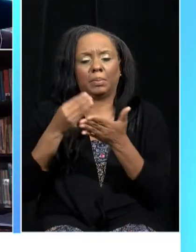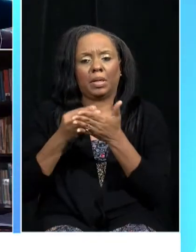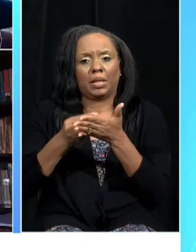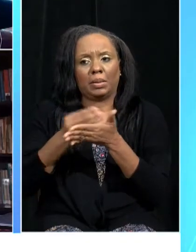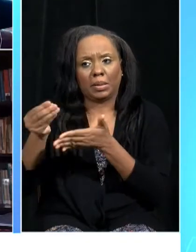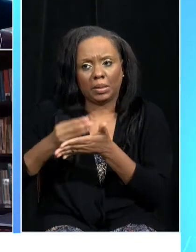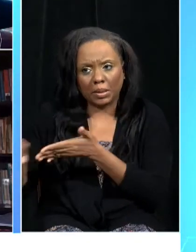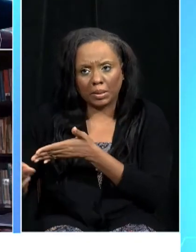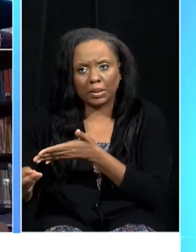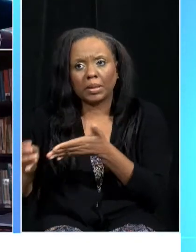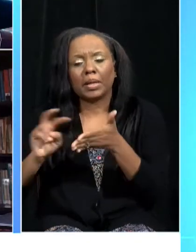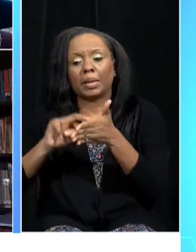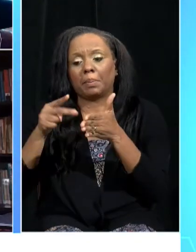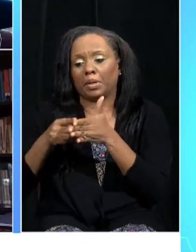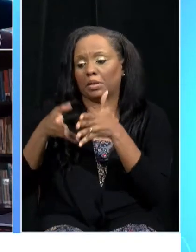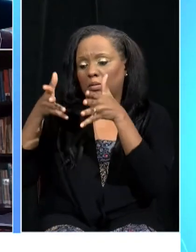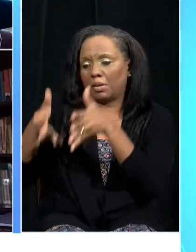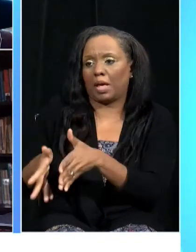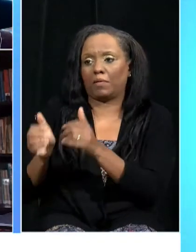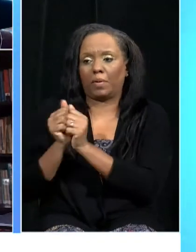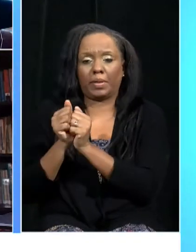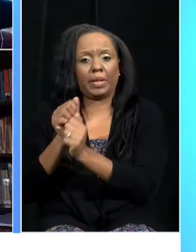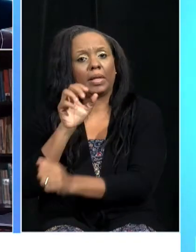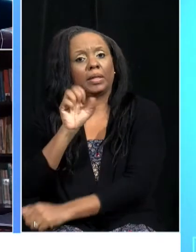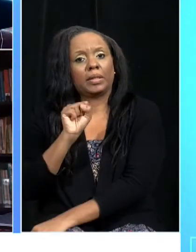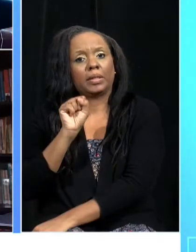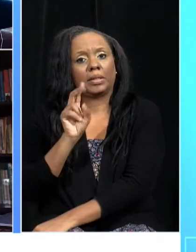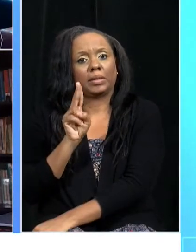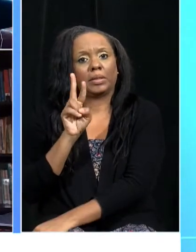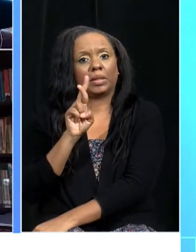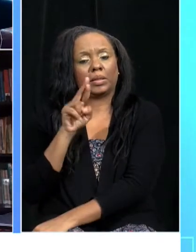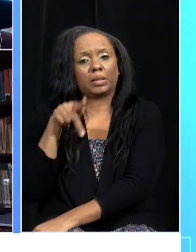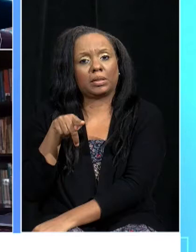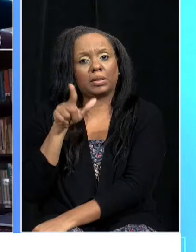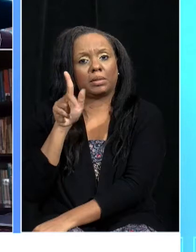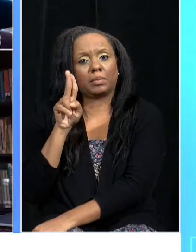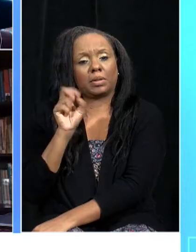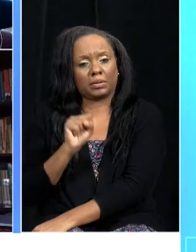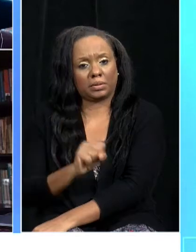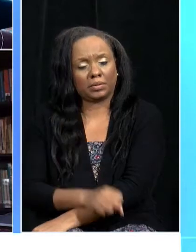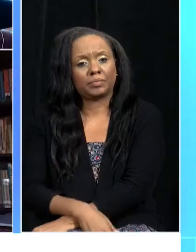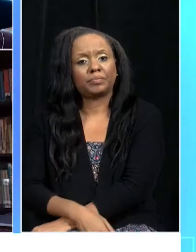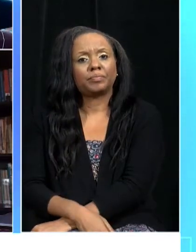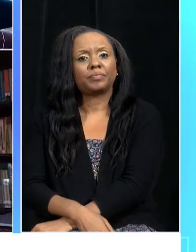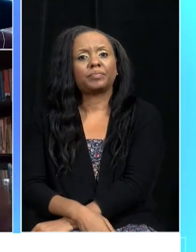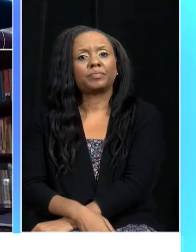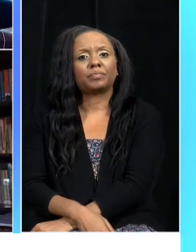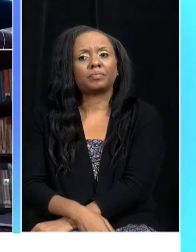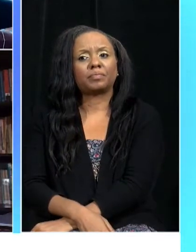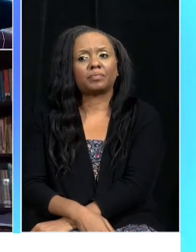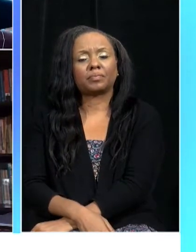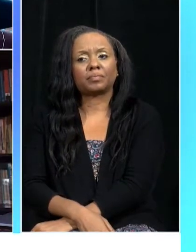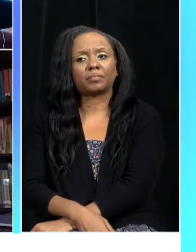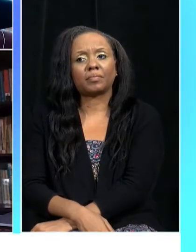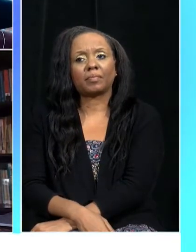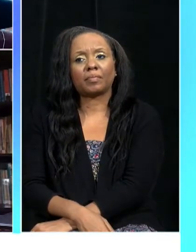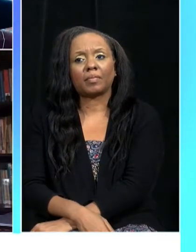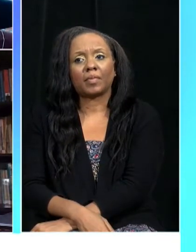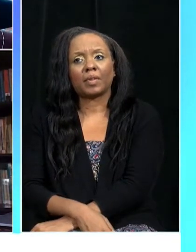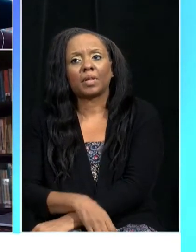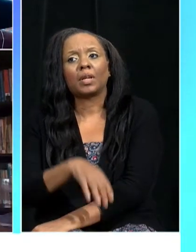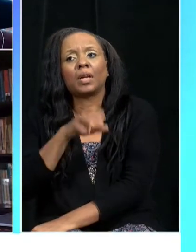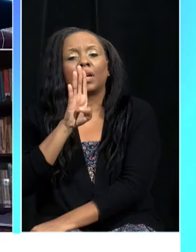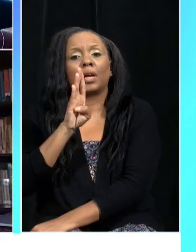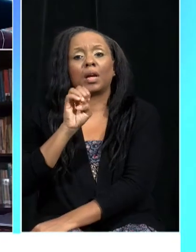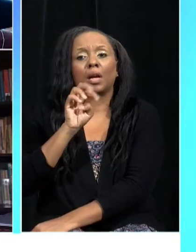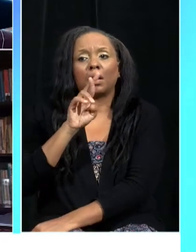primary surplus. And the original target in the BIRD program was that that should be a surplus, not a